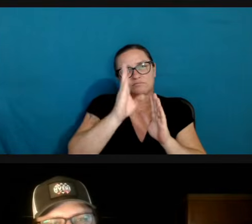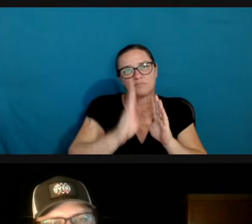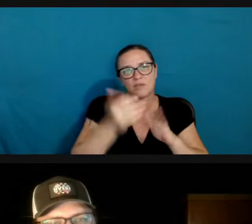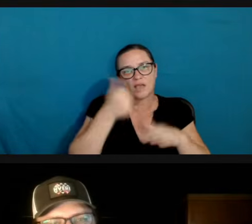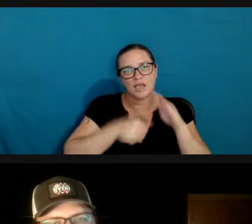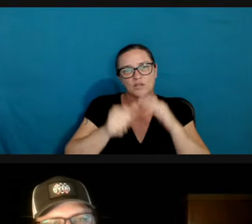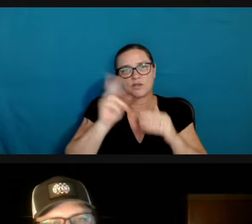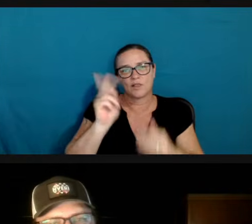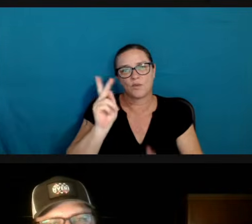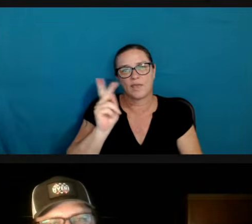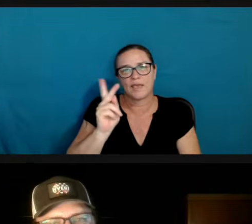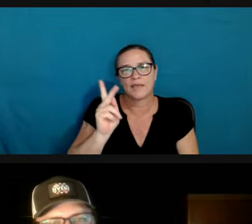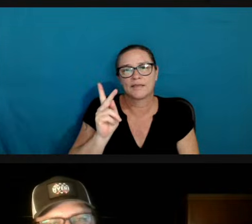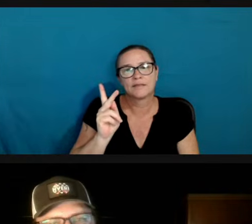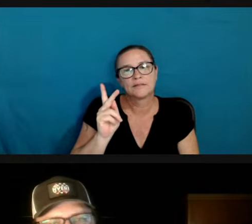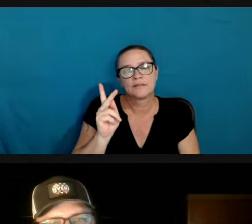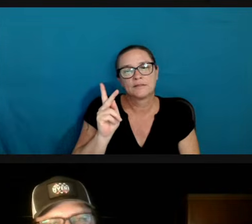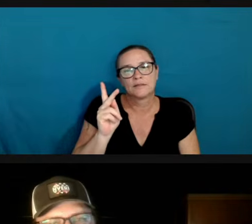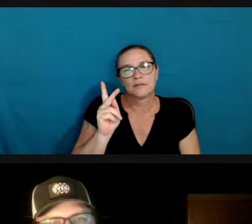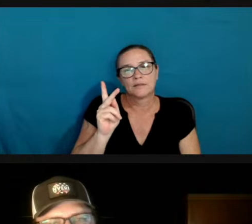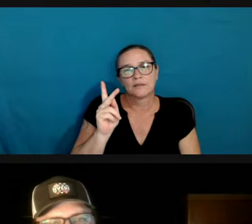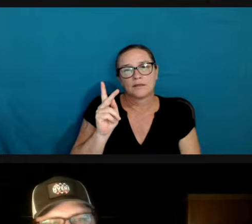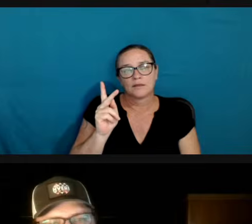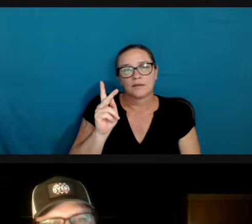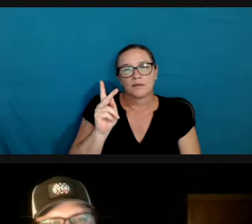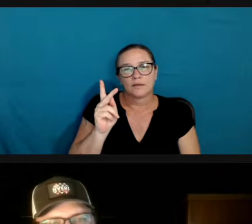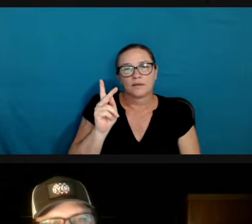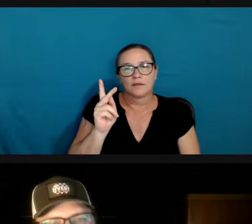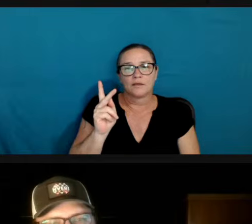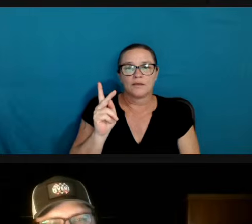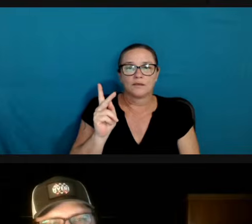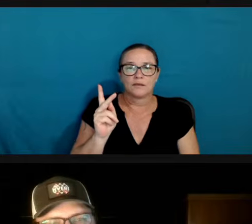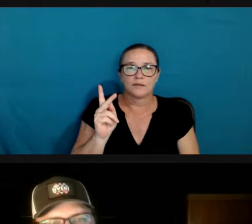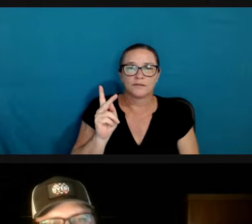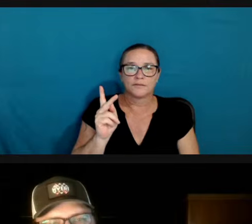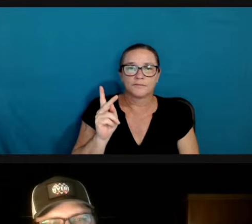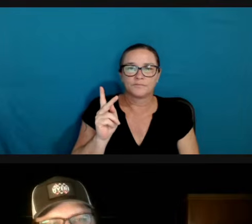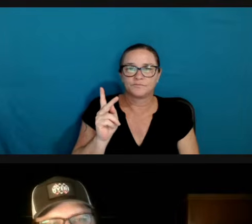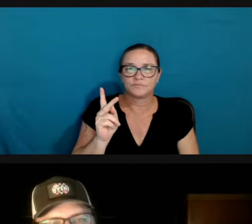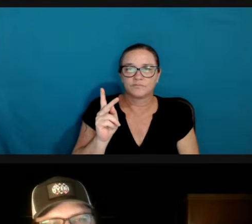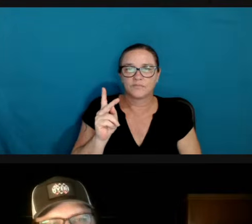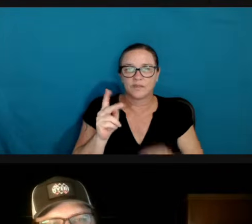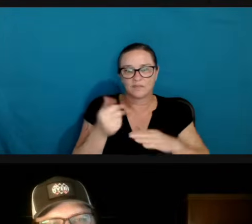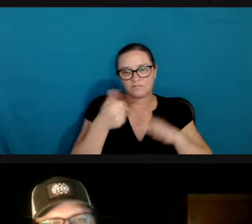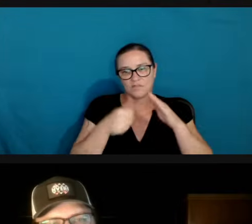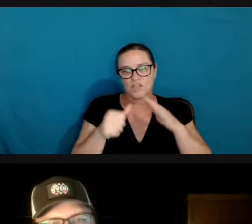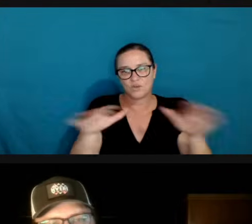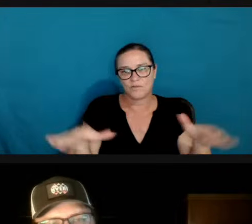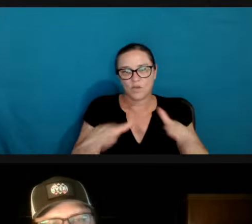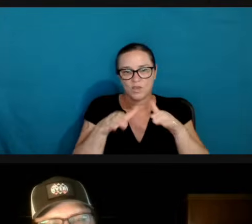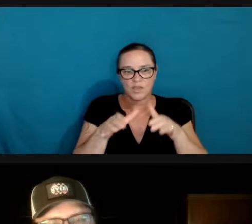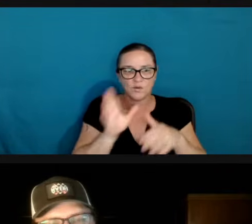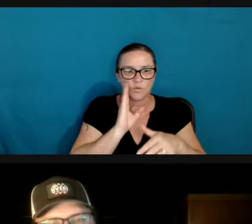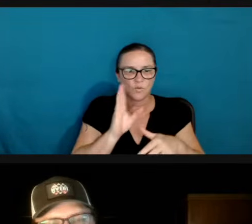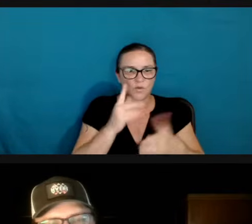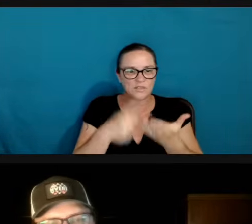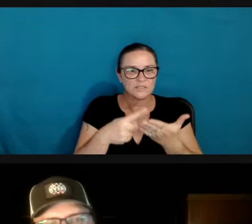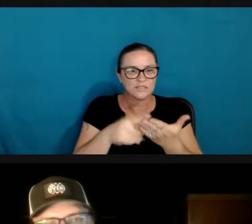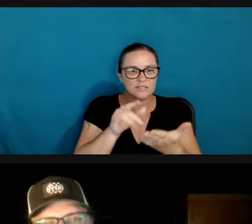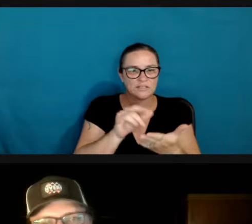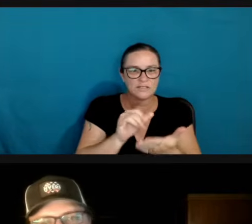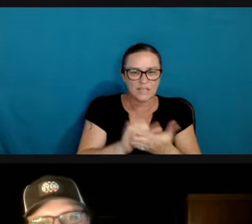That's here to the south, and it's thought to feed in at depth into the volcano as well. We've discussed that also